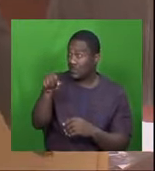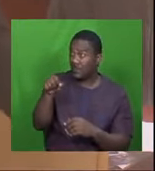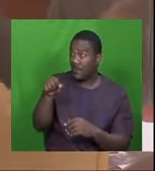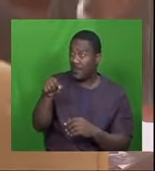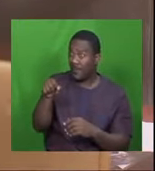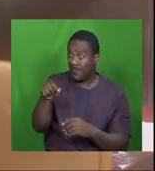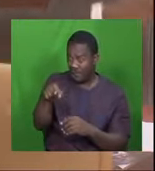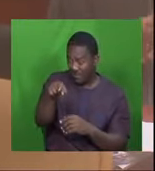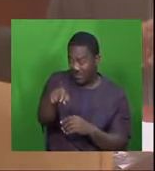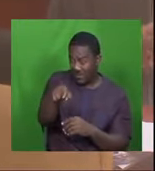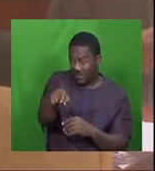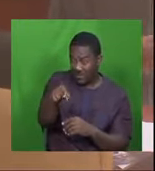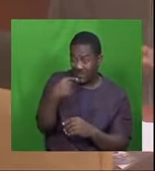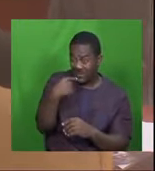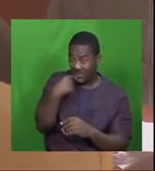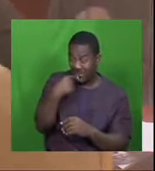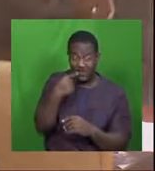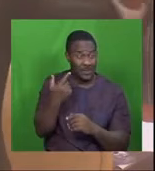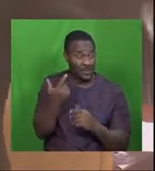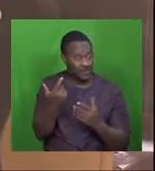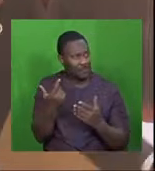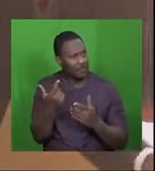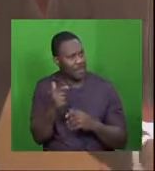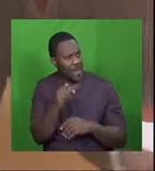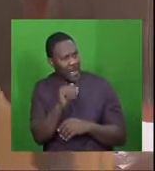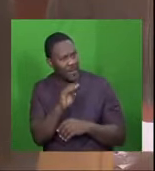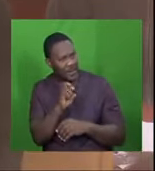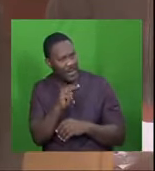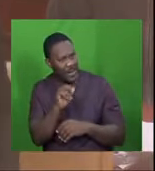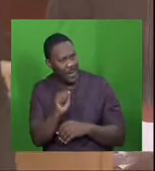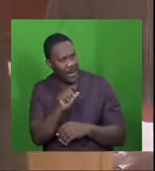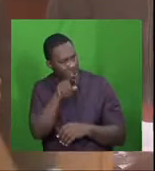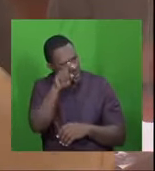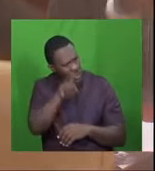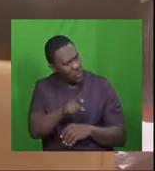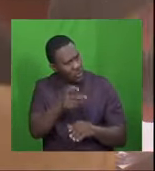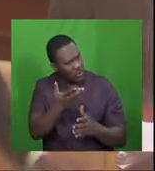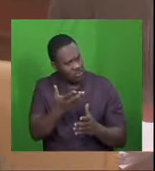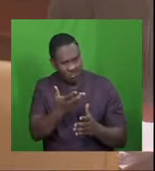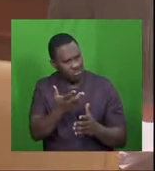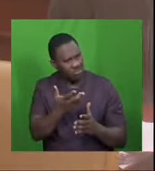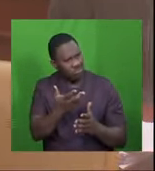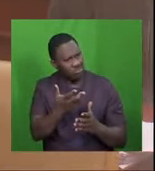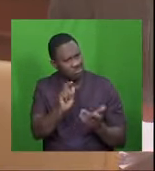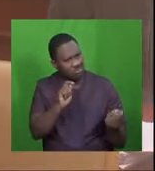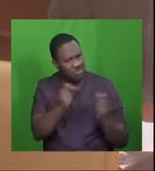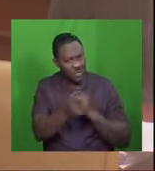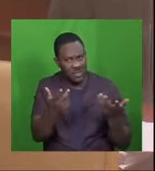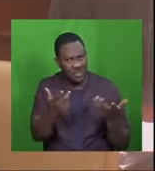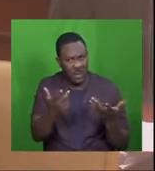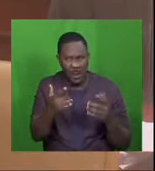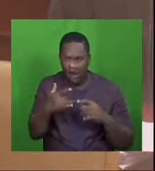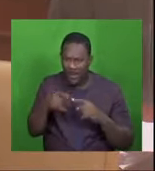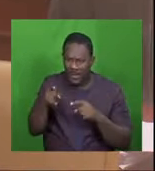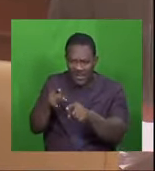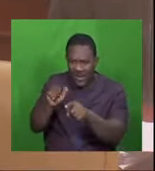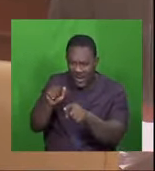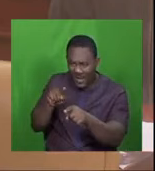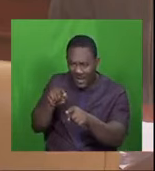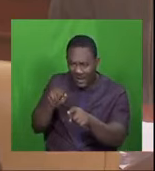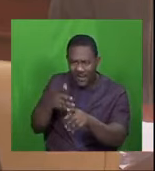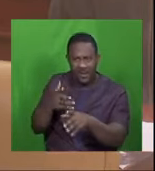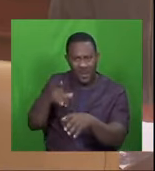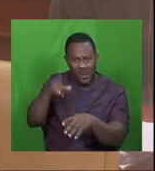he is saying that Abena should withdraw. I am saying that though Atu has been corrected, he must